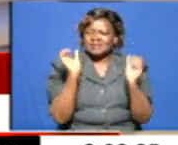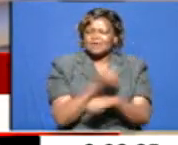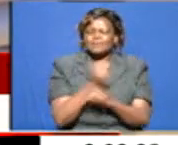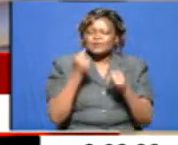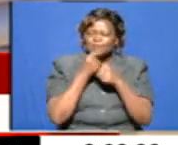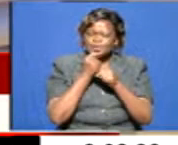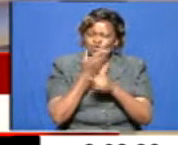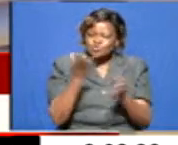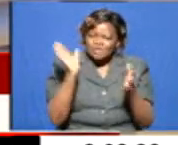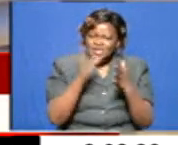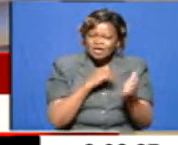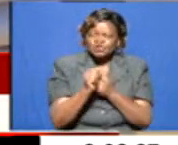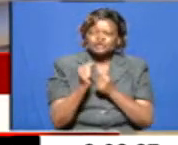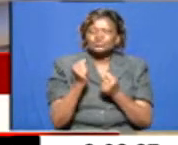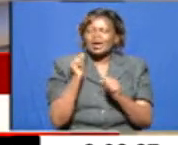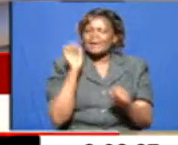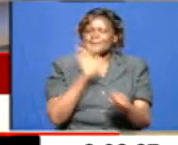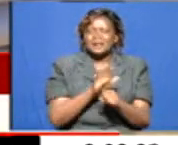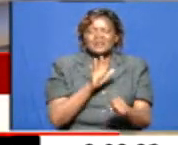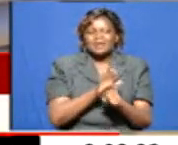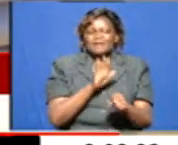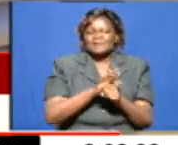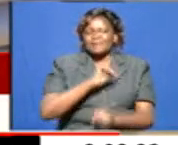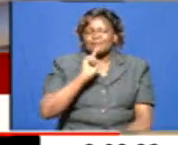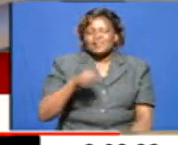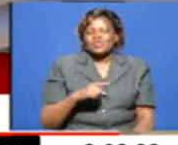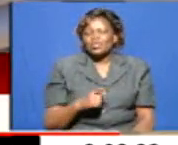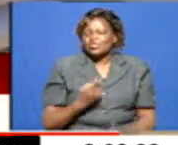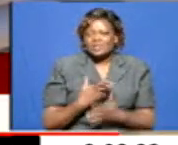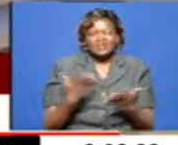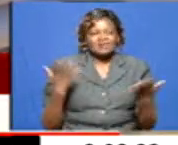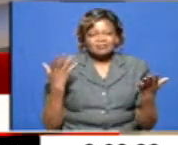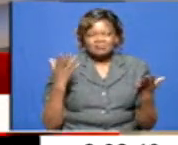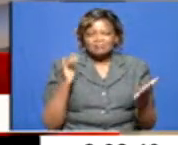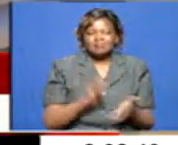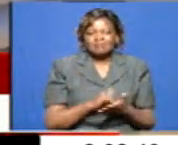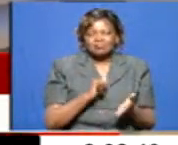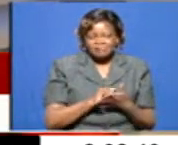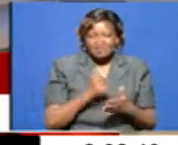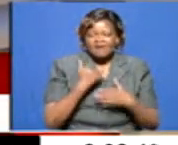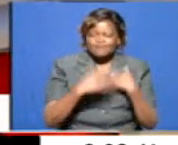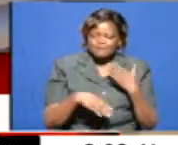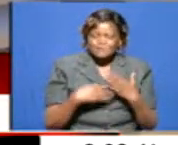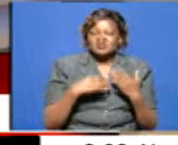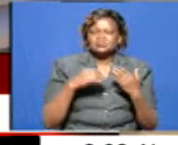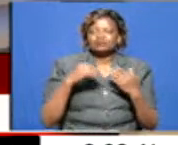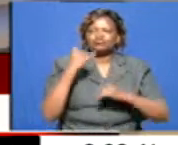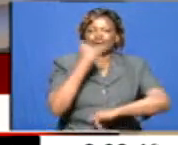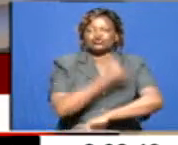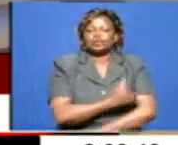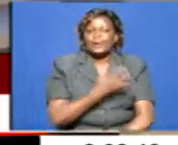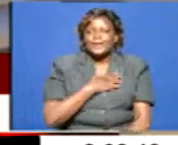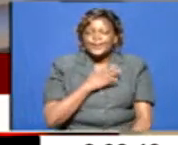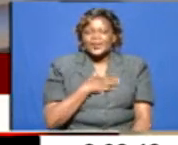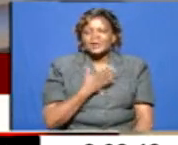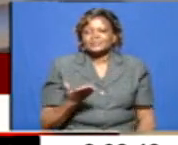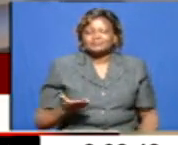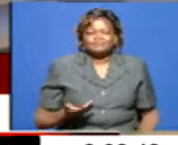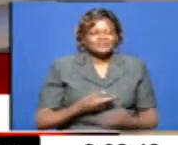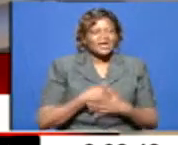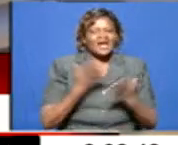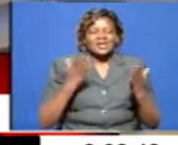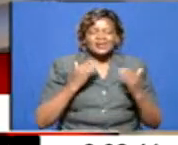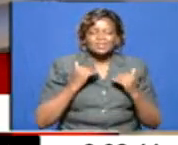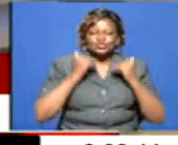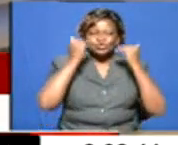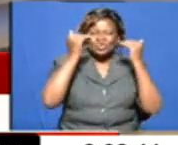destroy millions of properties that have been put in our institutions. Any kind of stress